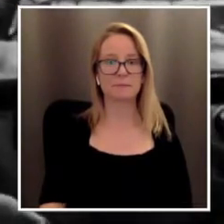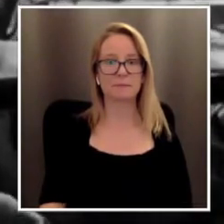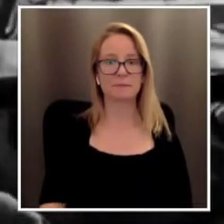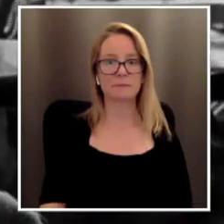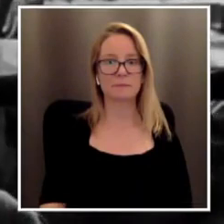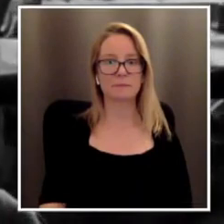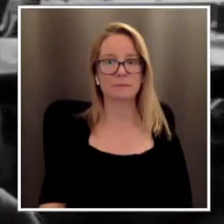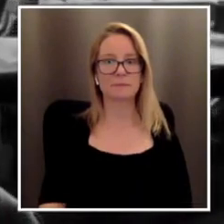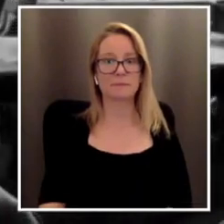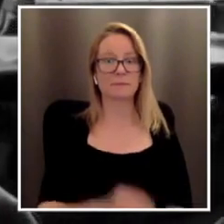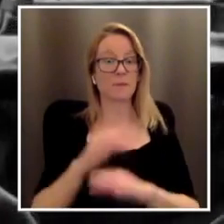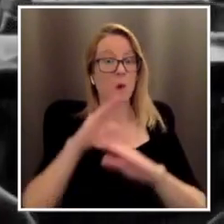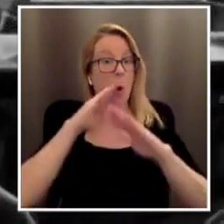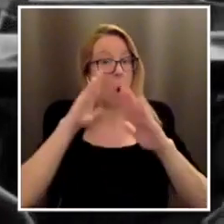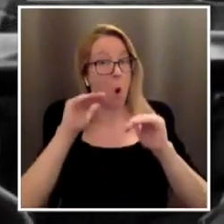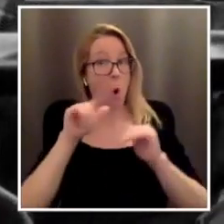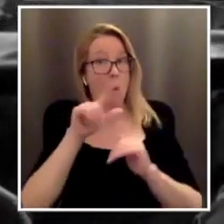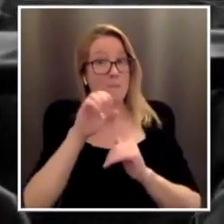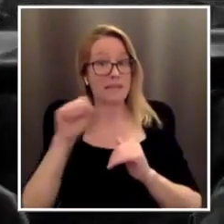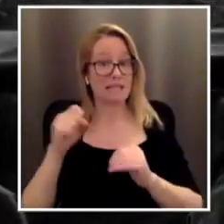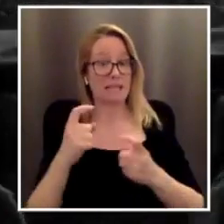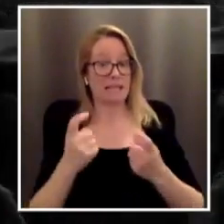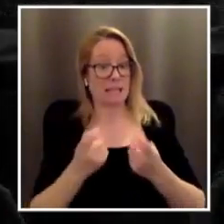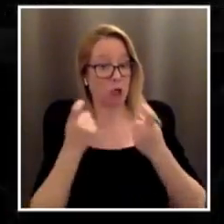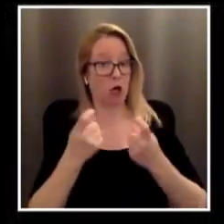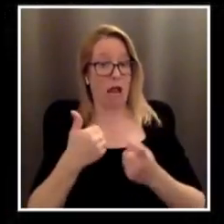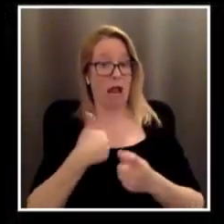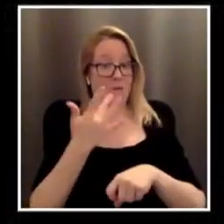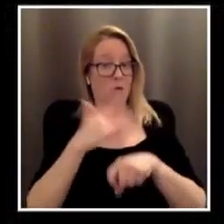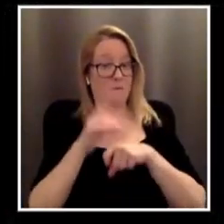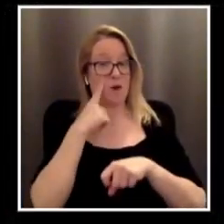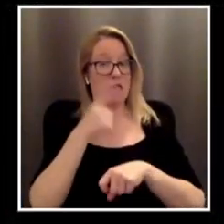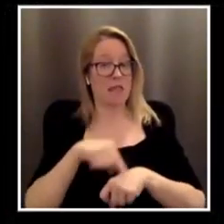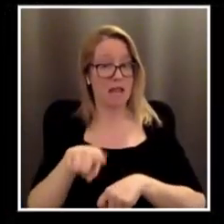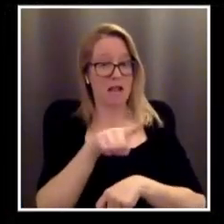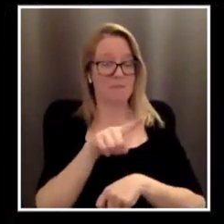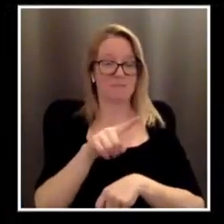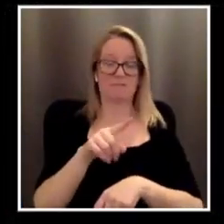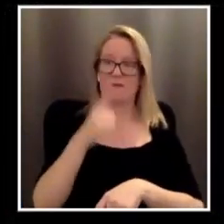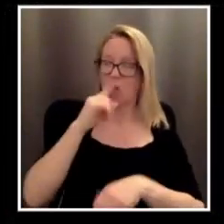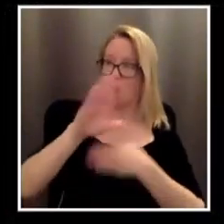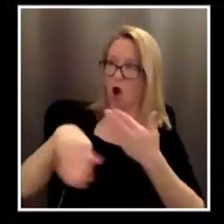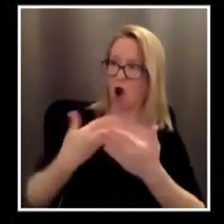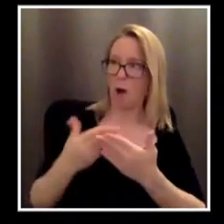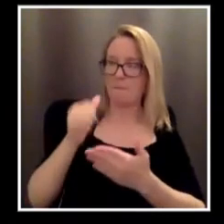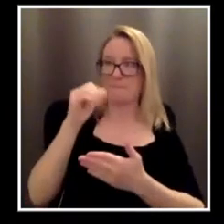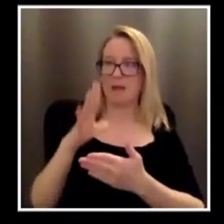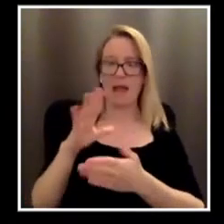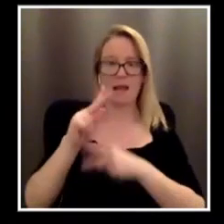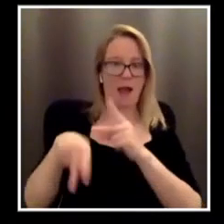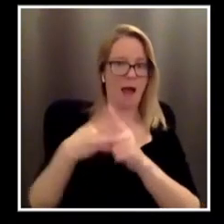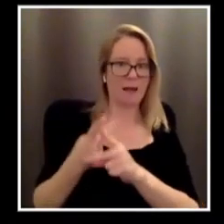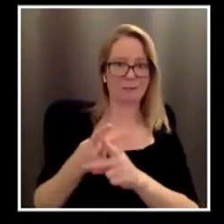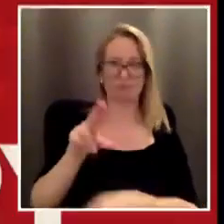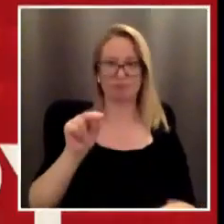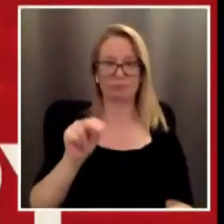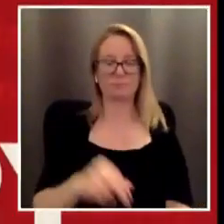Hopeless sinner who would hurt all mankind.